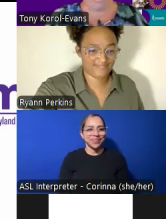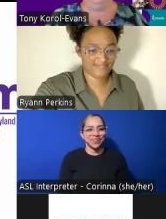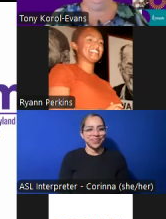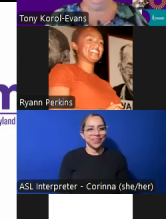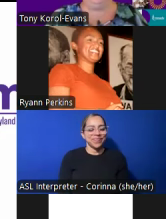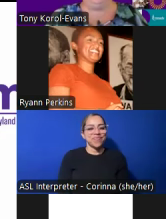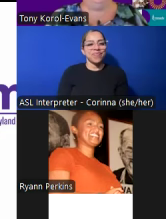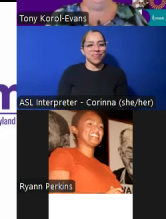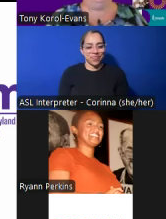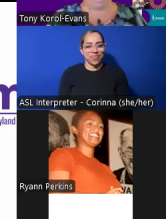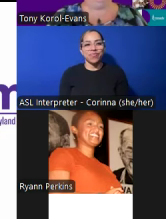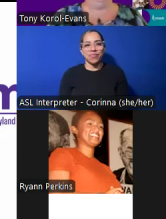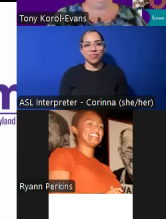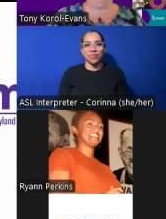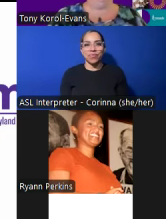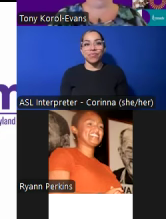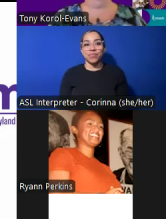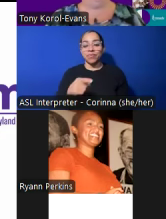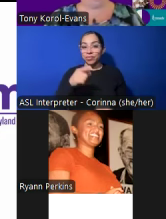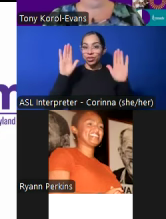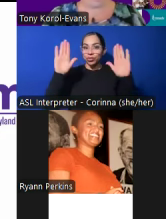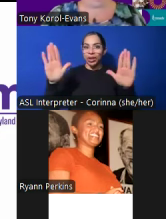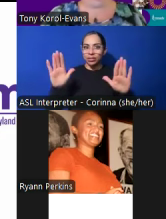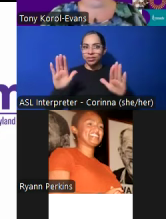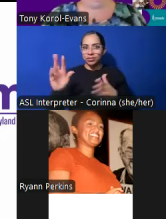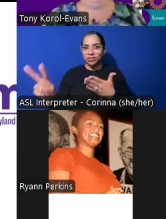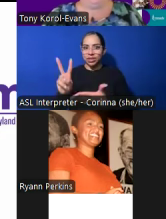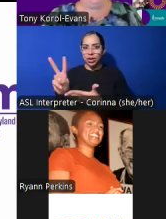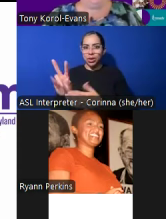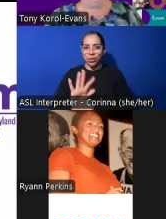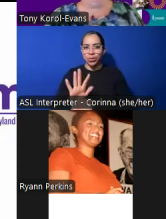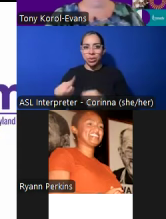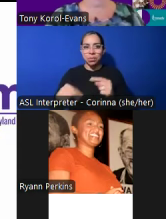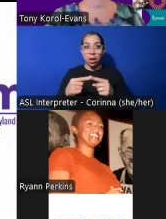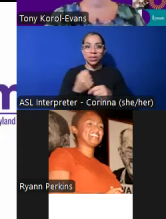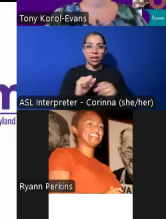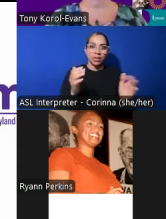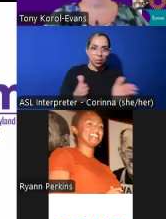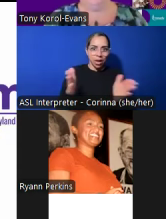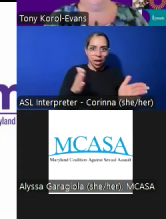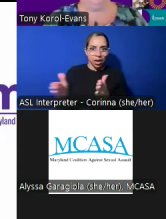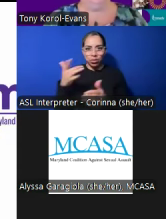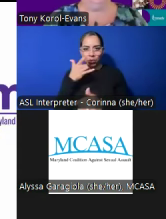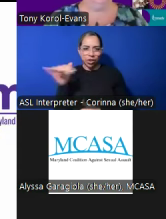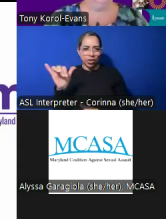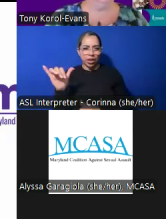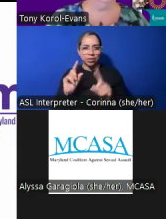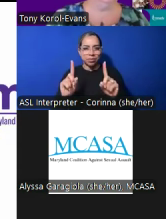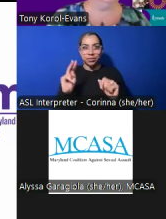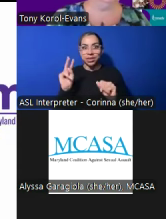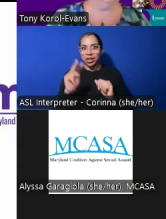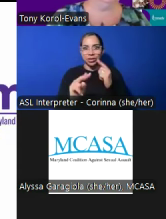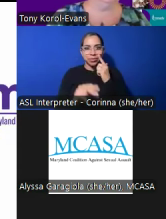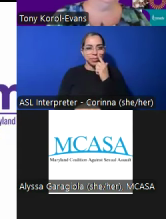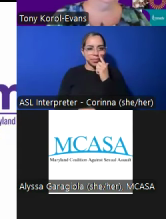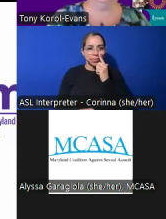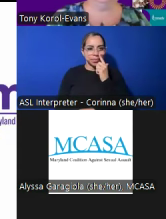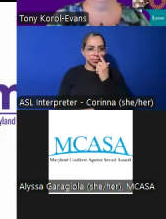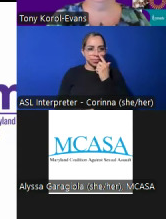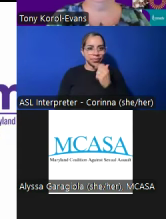So this is a really great video on safety planning in action. I'd like you to take a look.